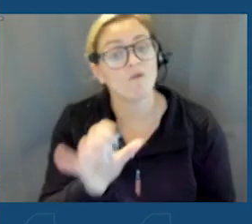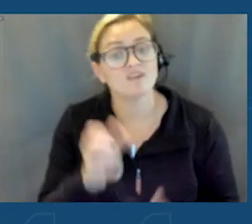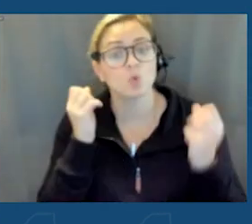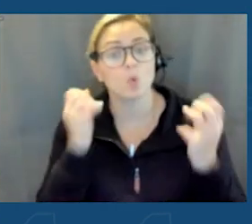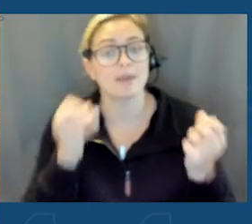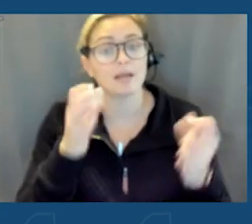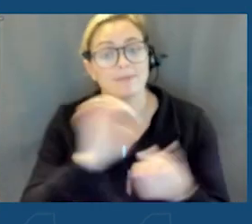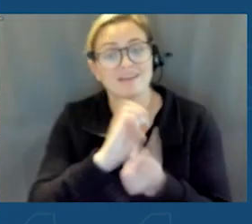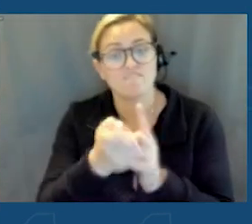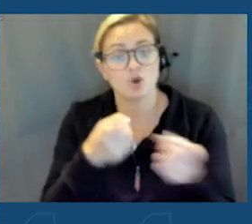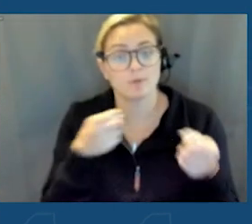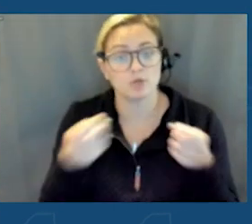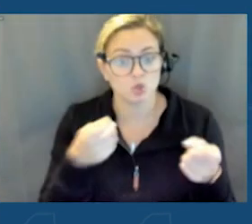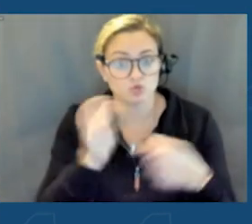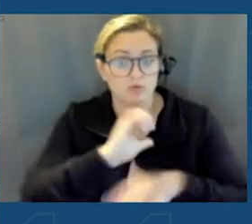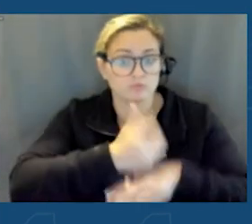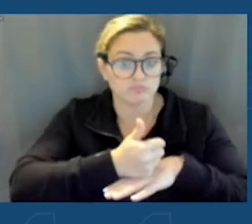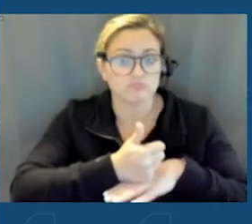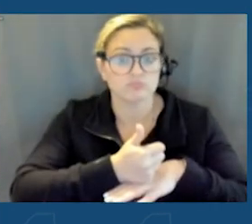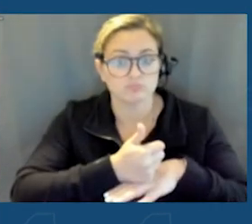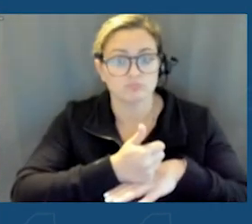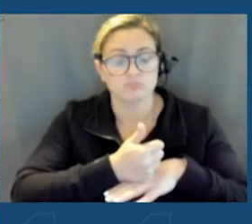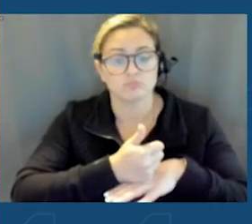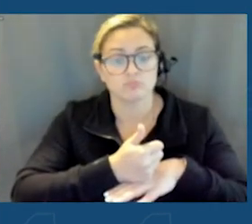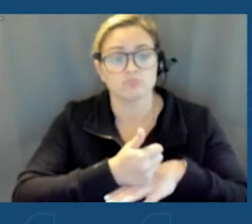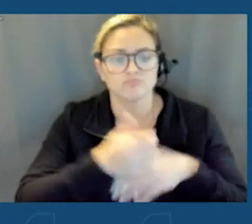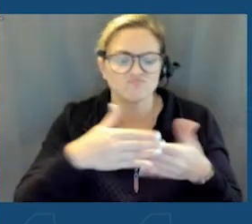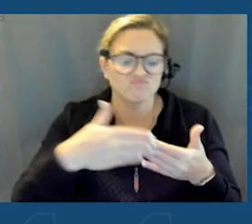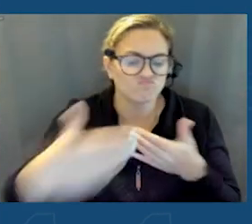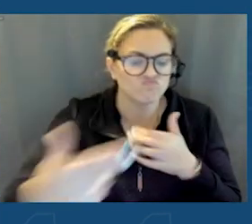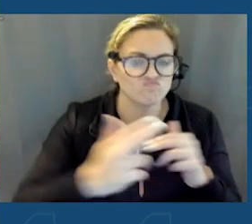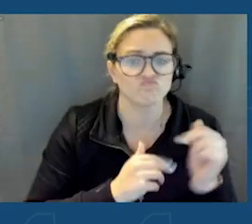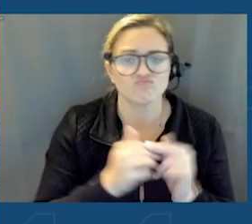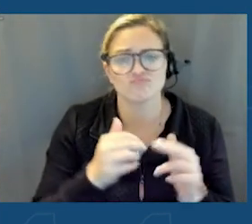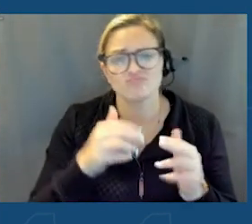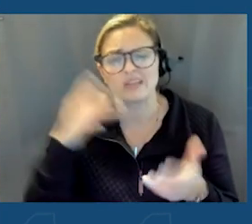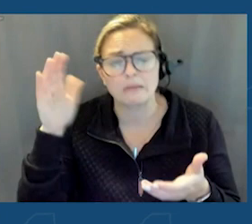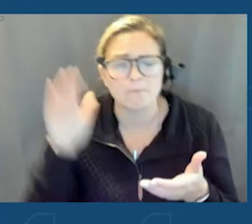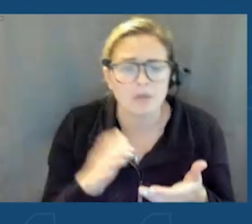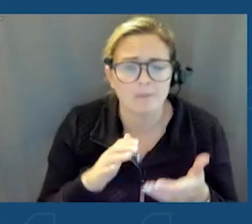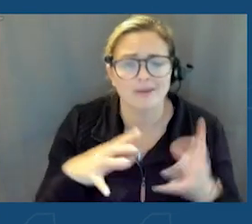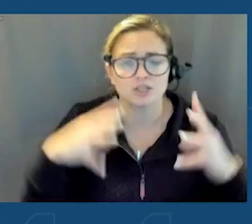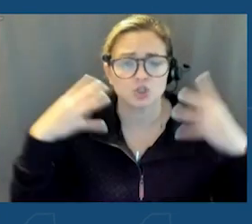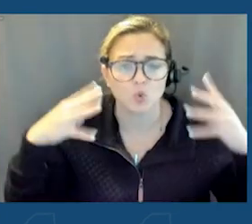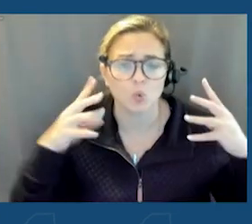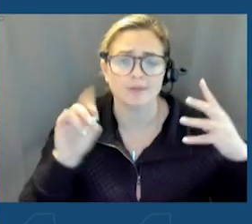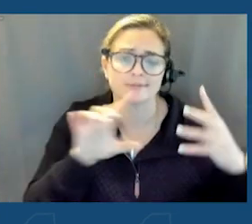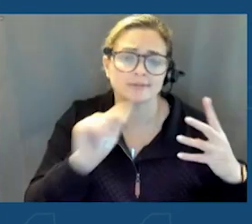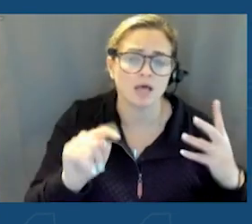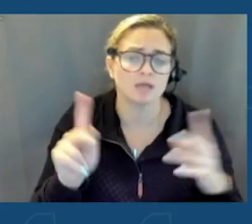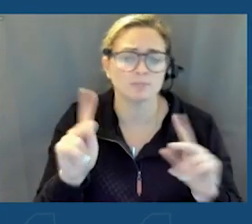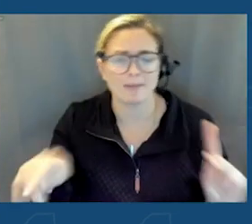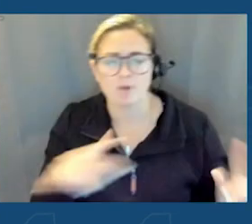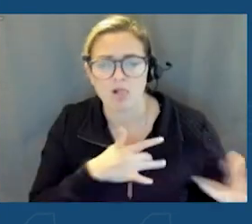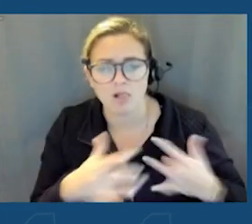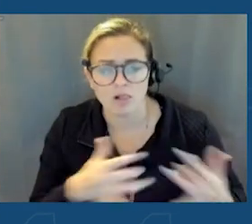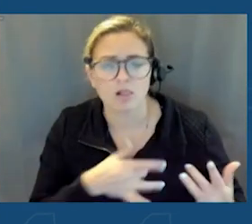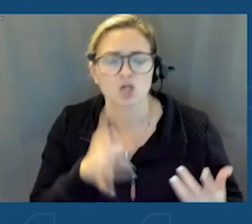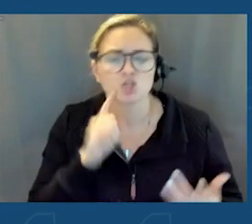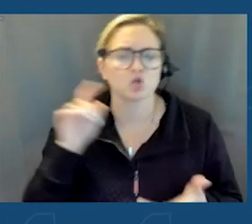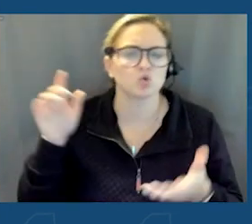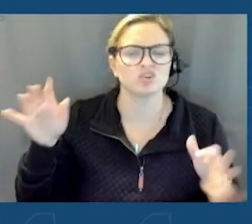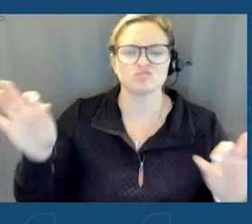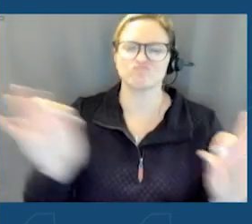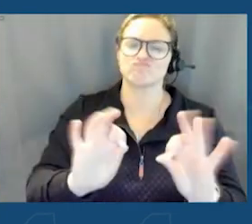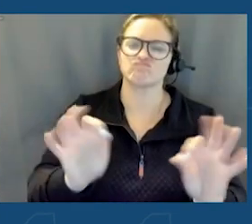environmental controls in place throughout the construction to minimize noise and dust and all the things that people would worry about. So there's minimal disruptions